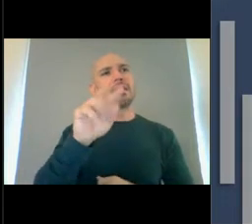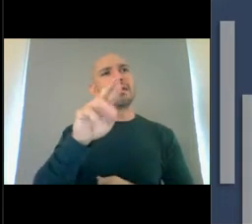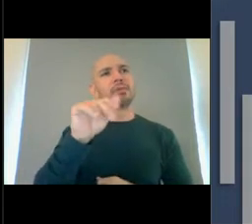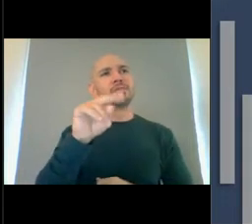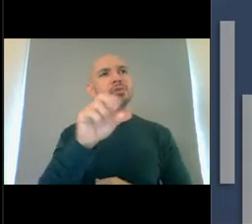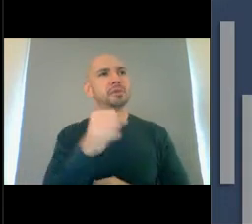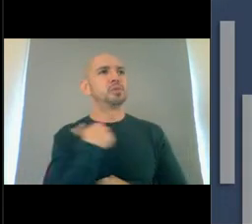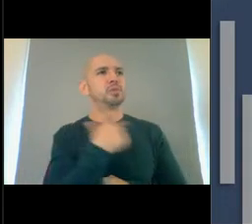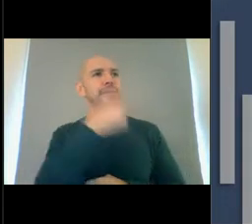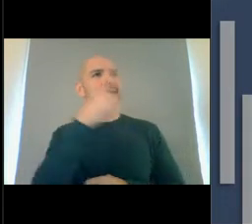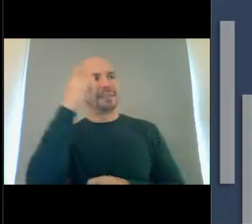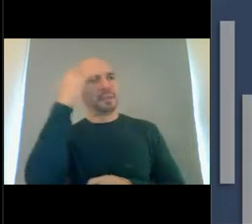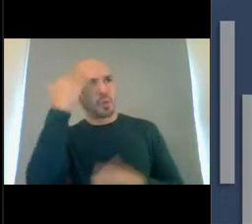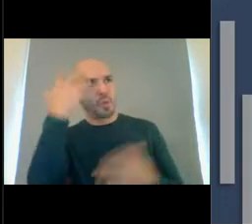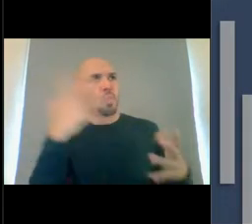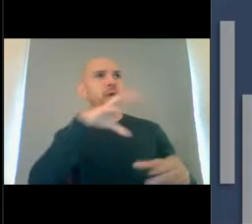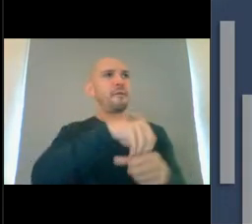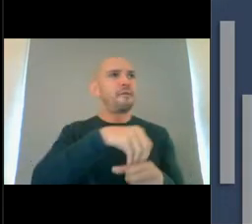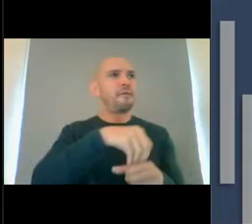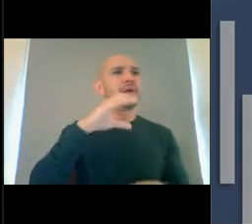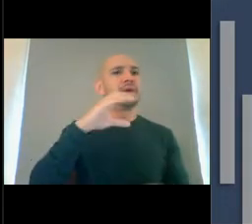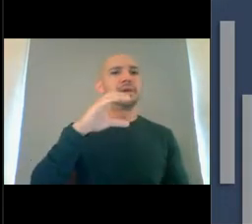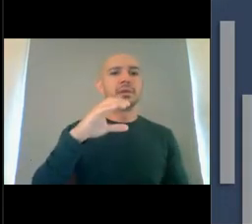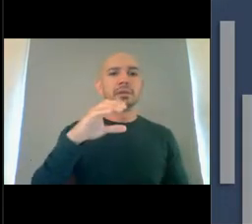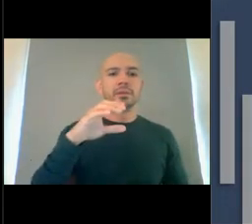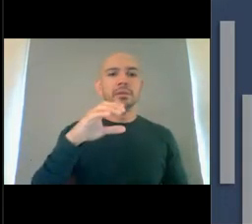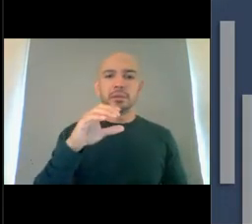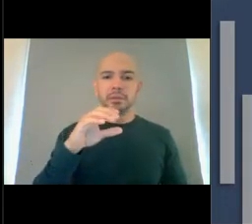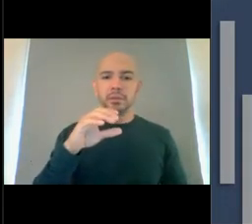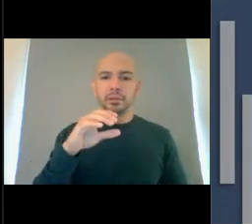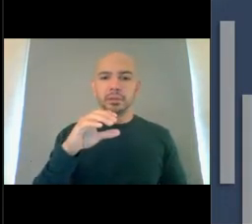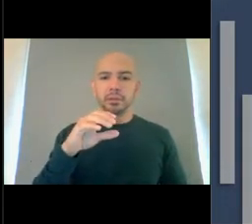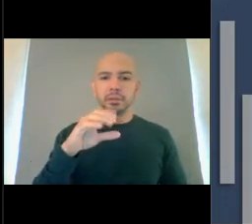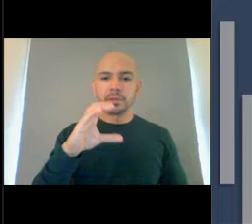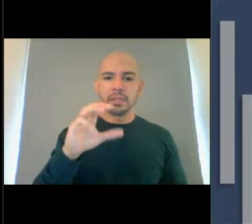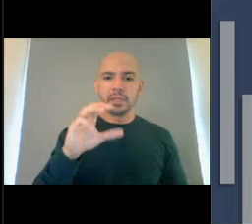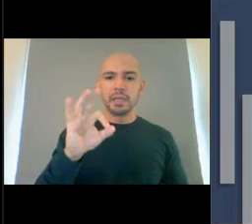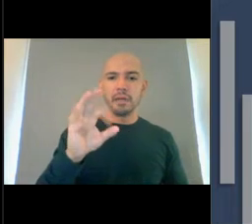into the cfmp in terms of how it's moving forward with the commission's direction